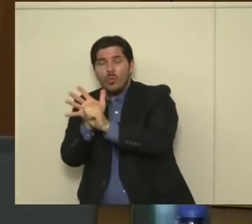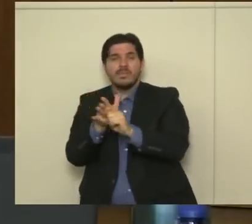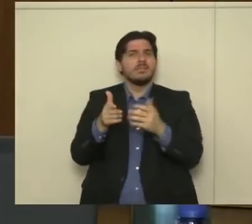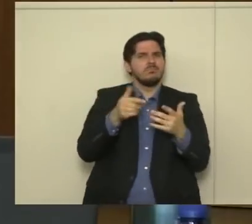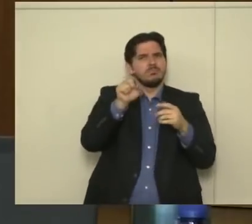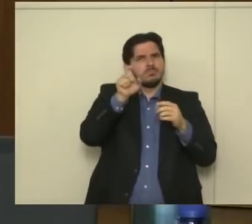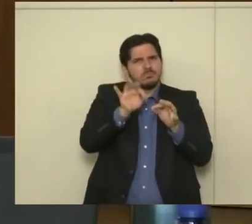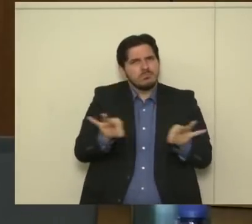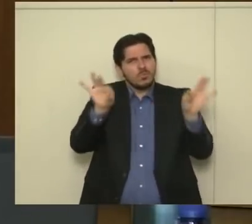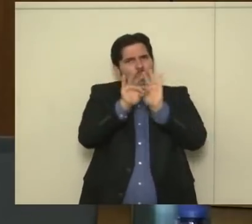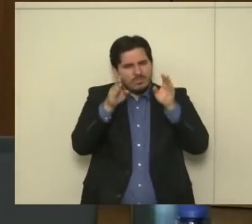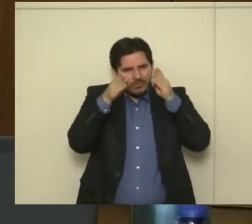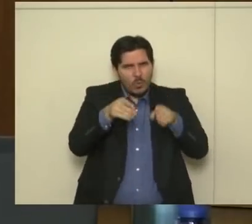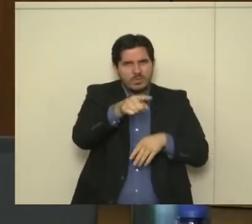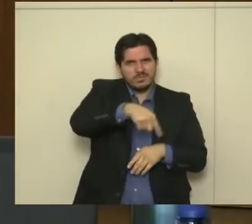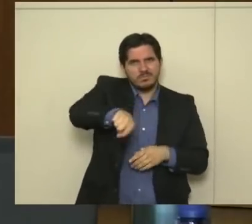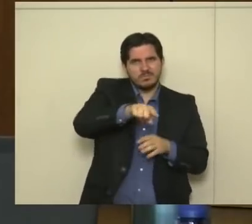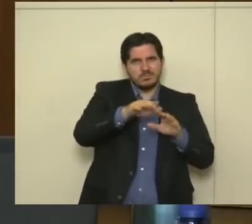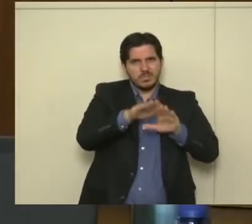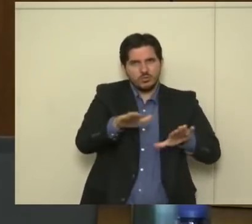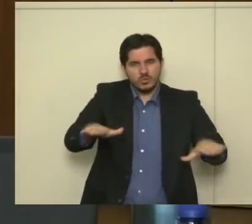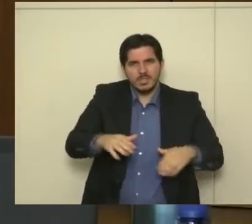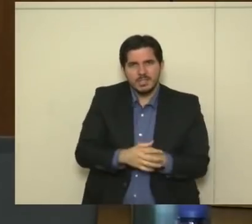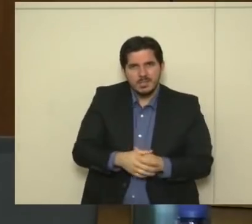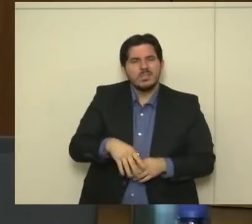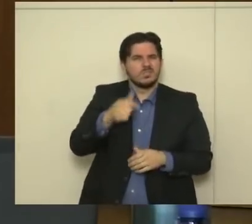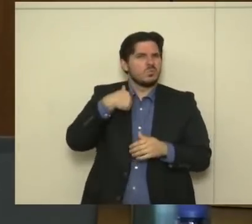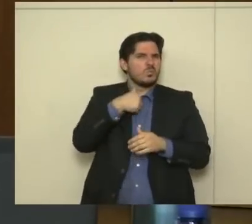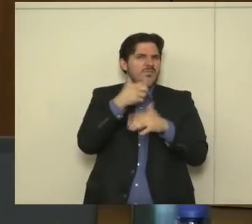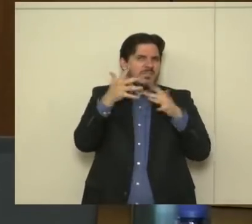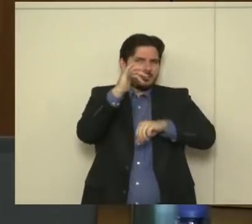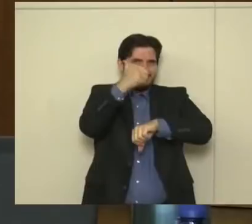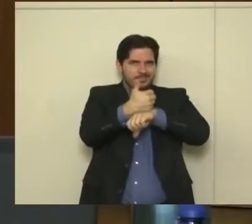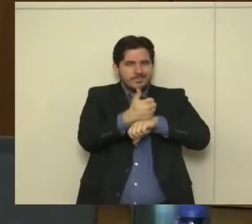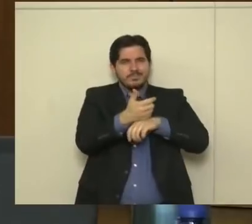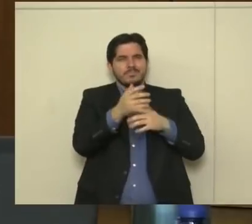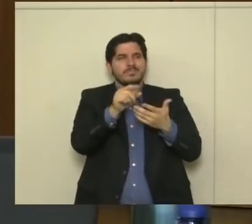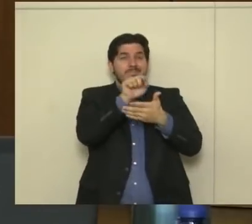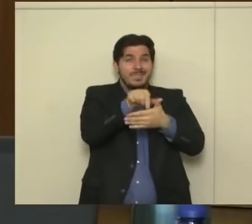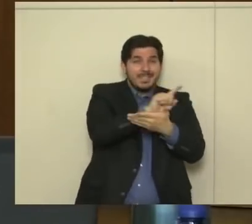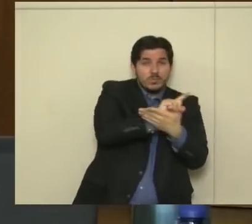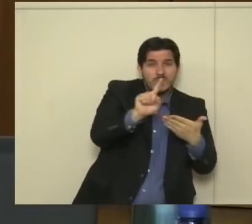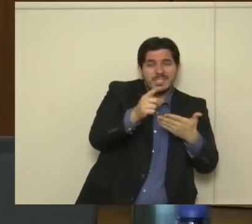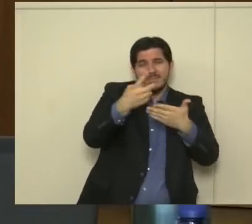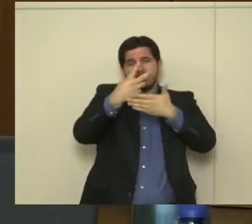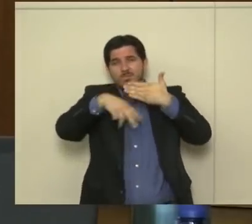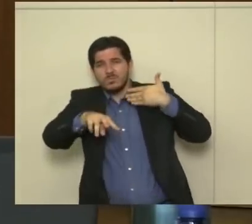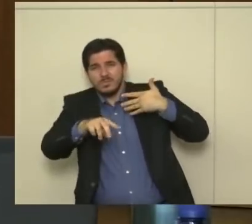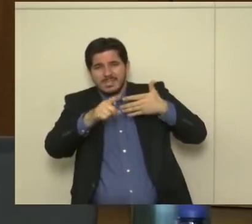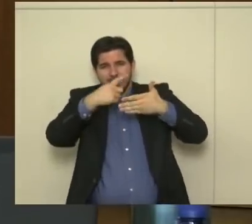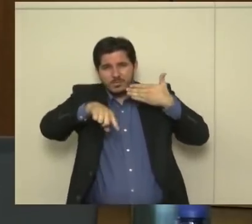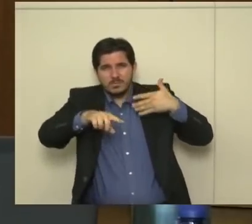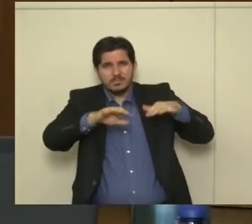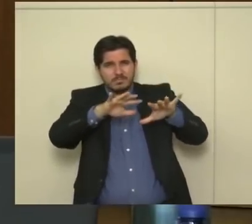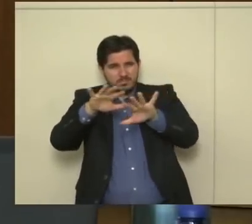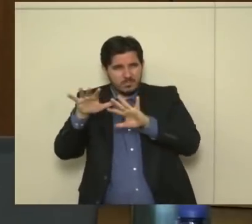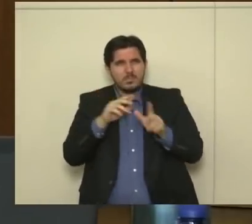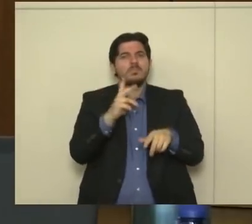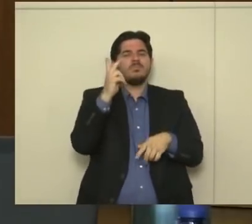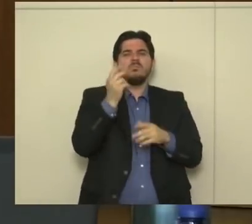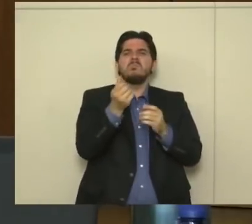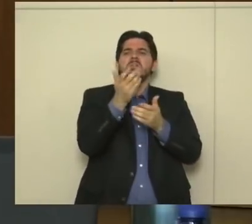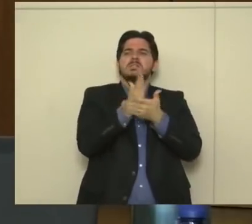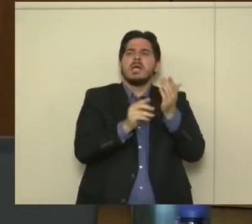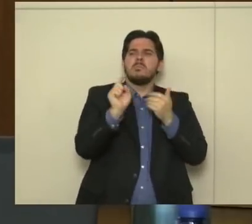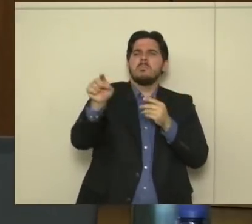expect over the course of the rest of this week and next week that many of those who are very close and just have a few items that they're working